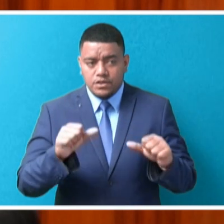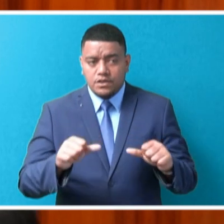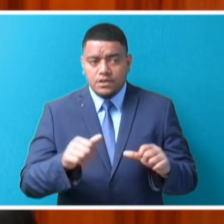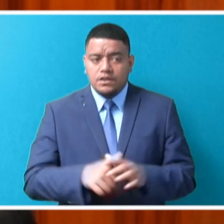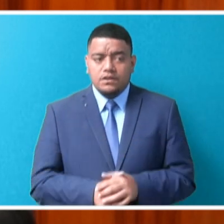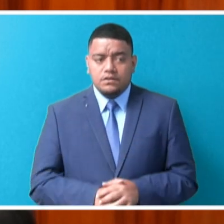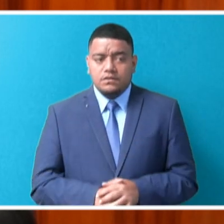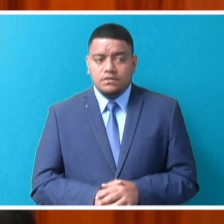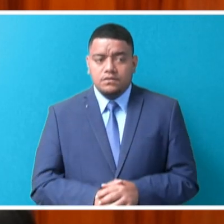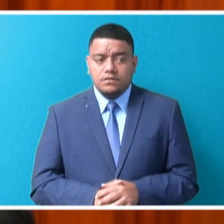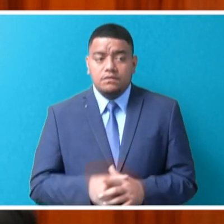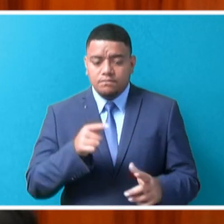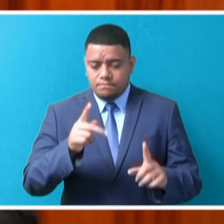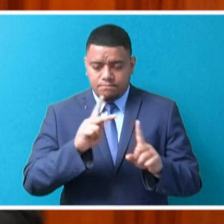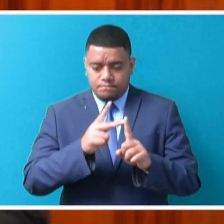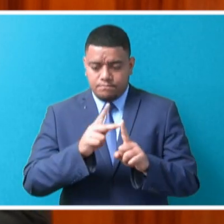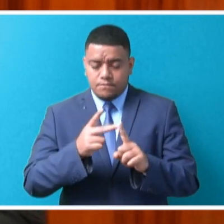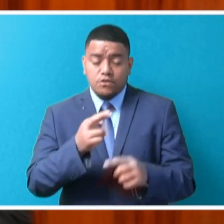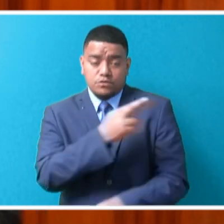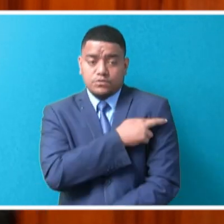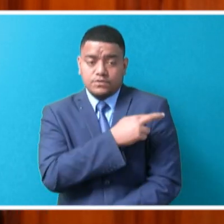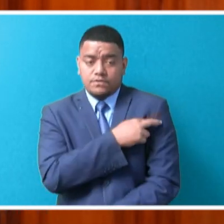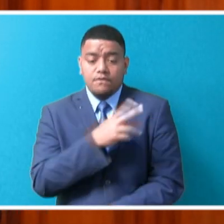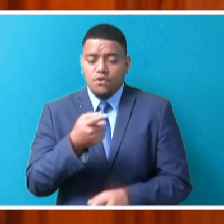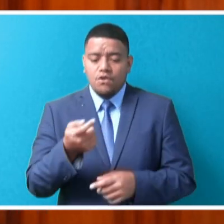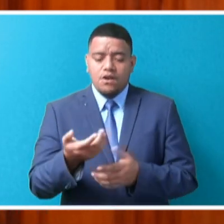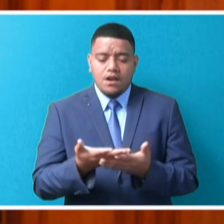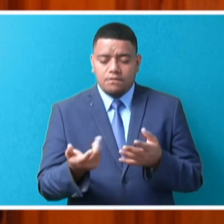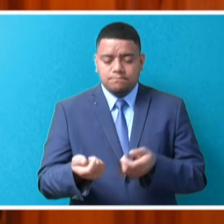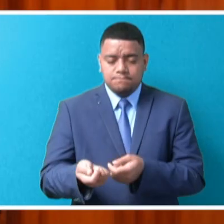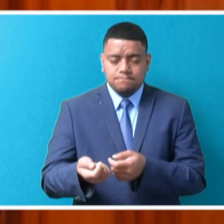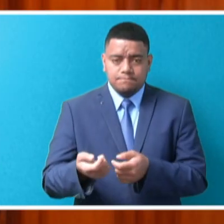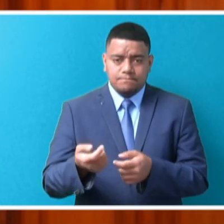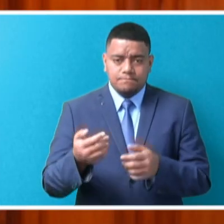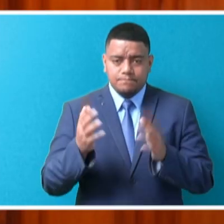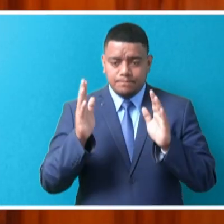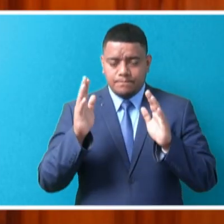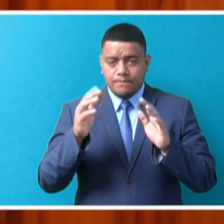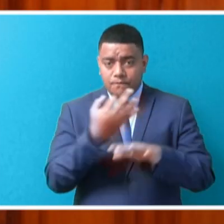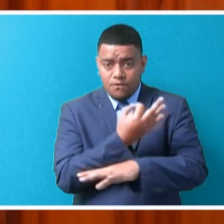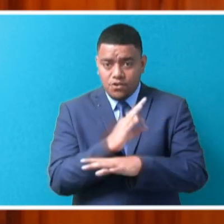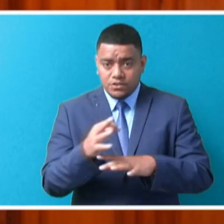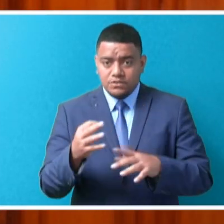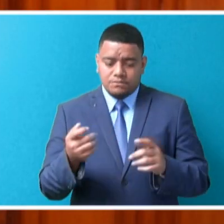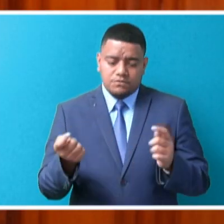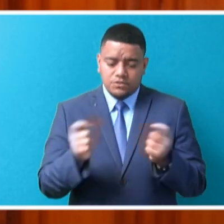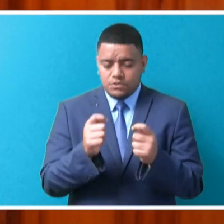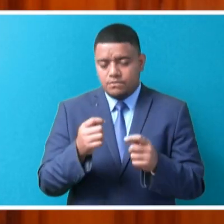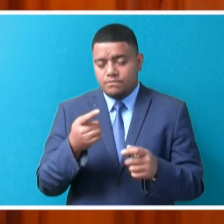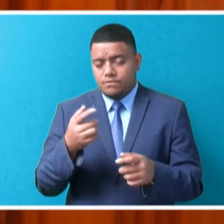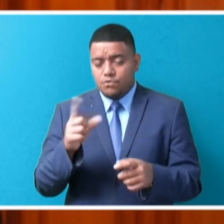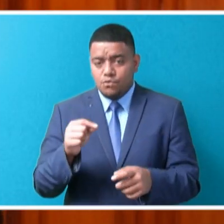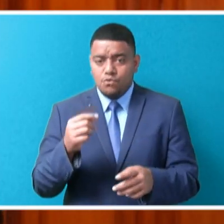ministry priorities are responsible forest harvesting system, reforestation and forest landscape restoration,